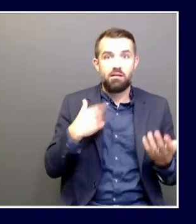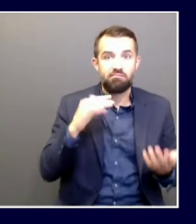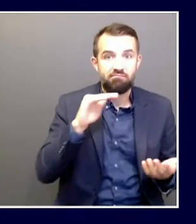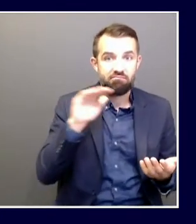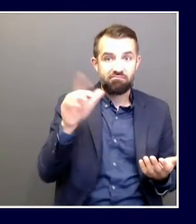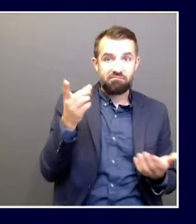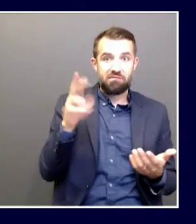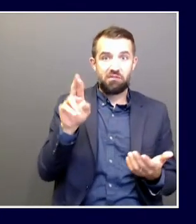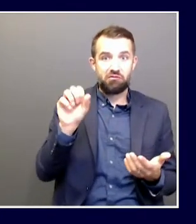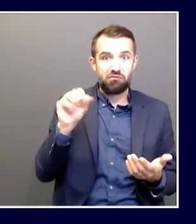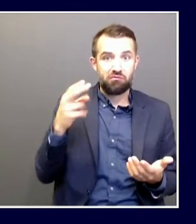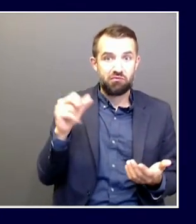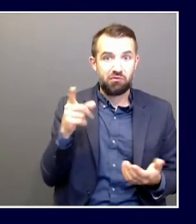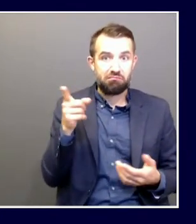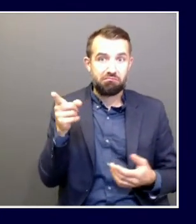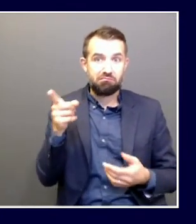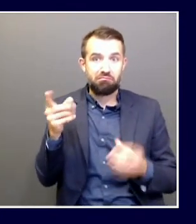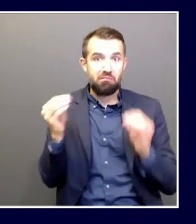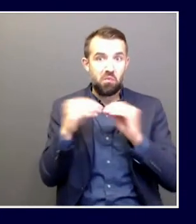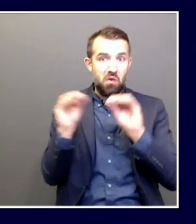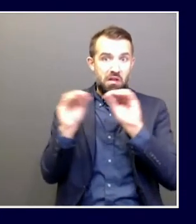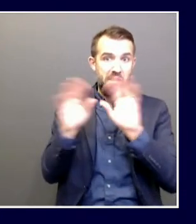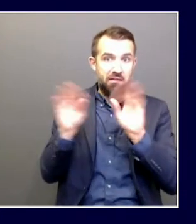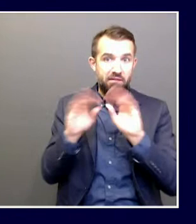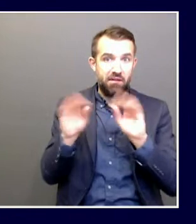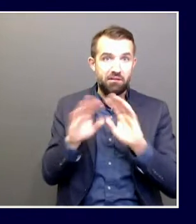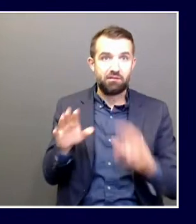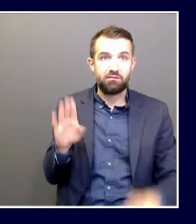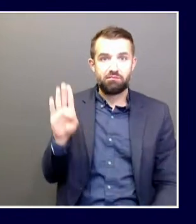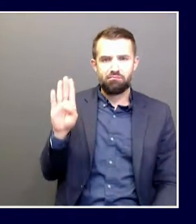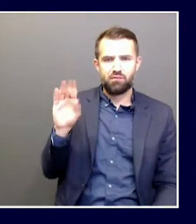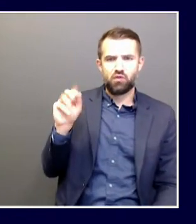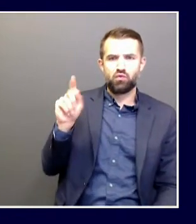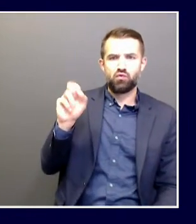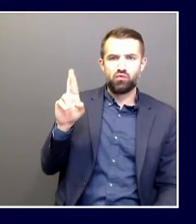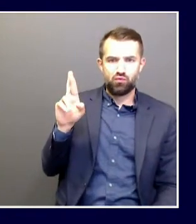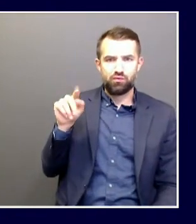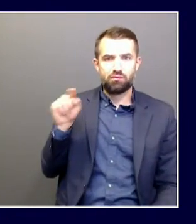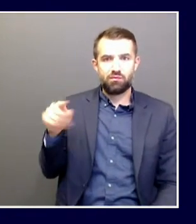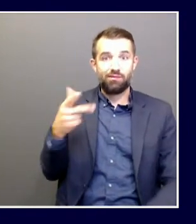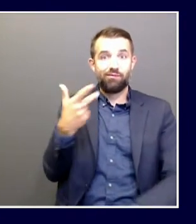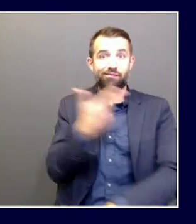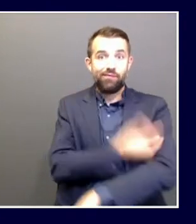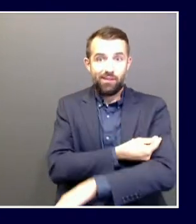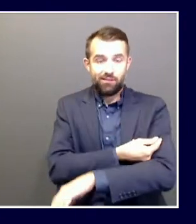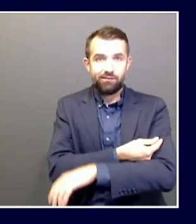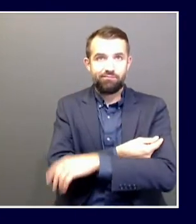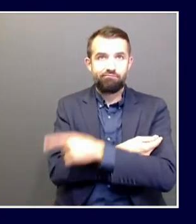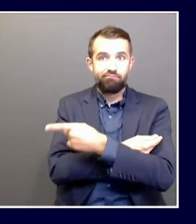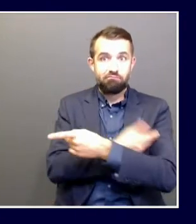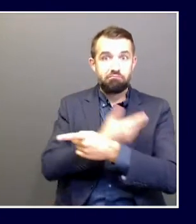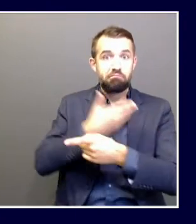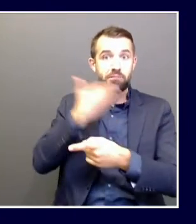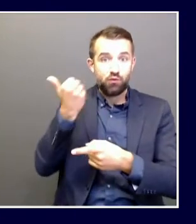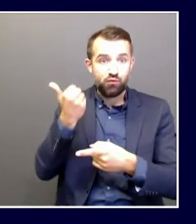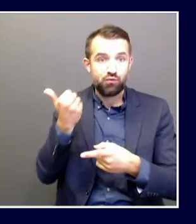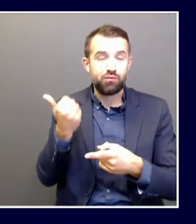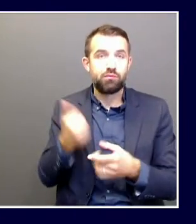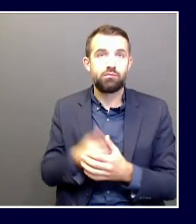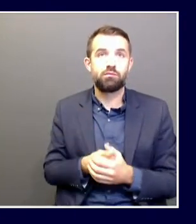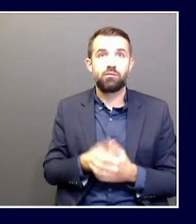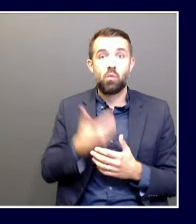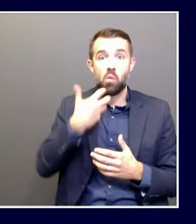distinction. We call boosters what older people and certain people recently announced by the Food and Drug Administration need